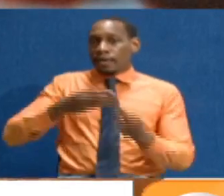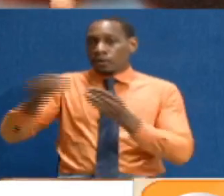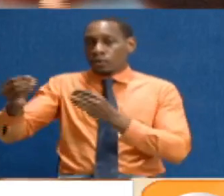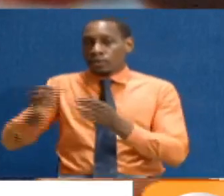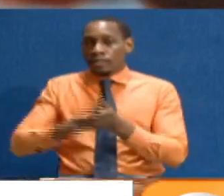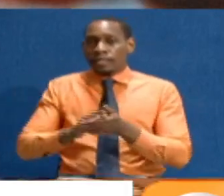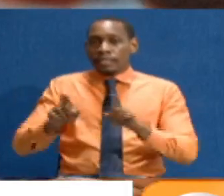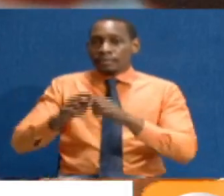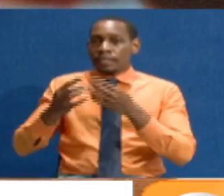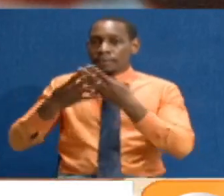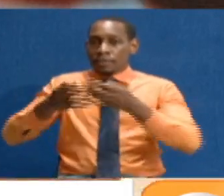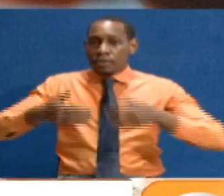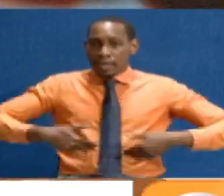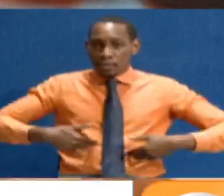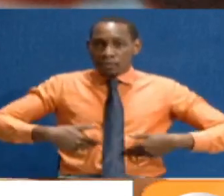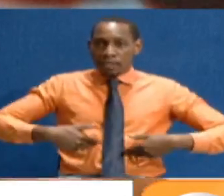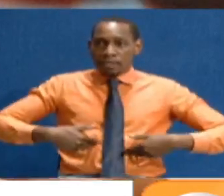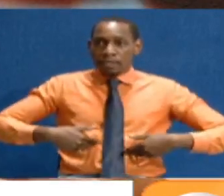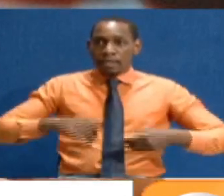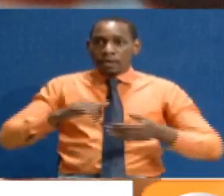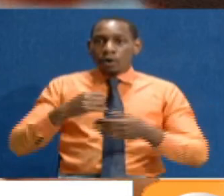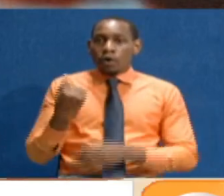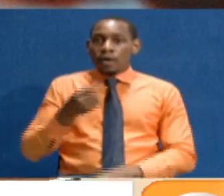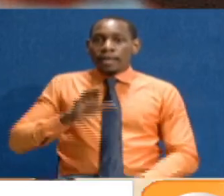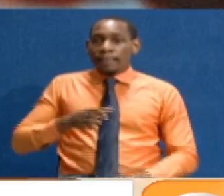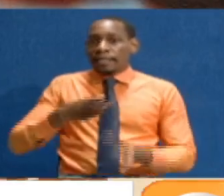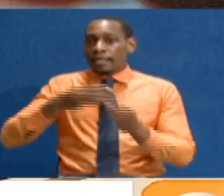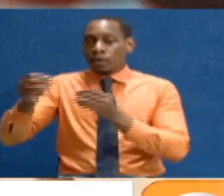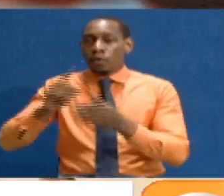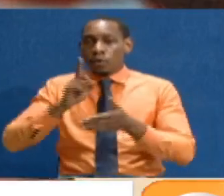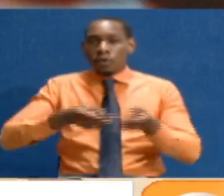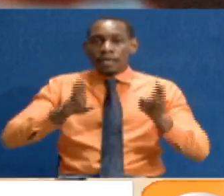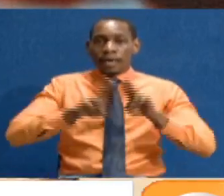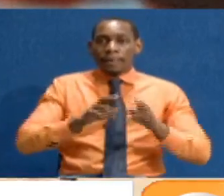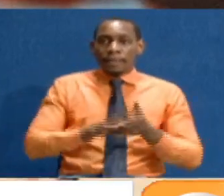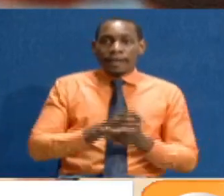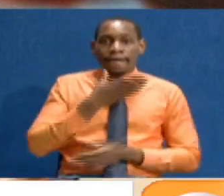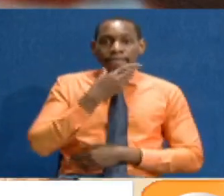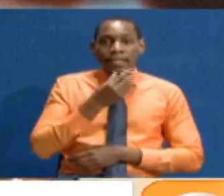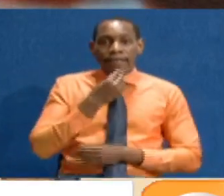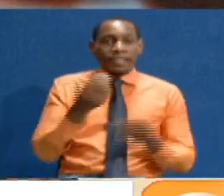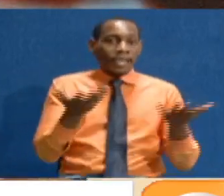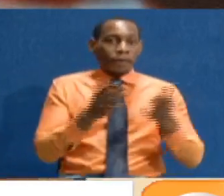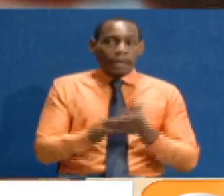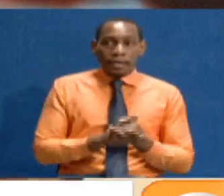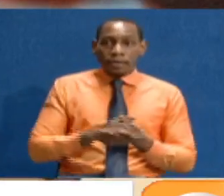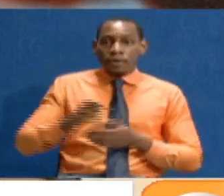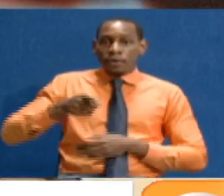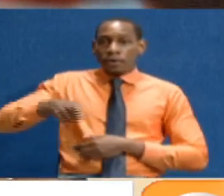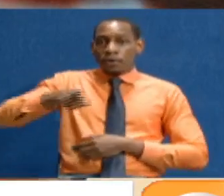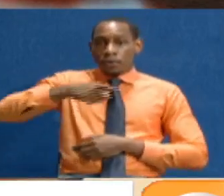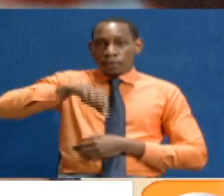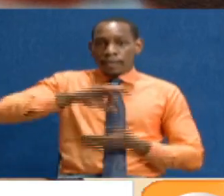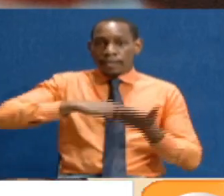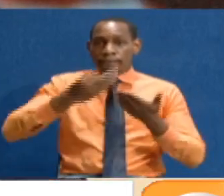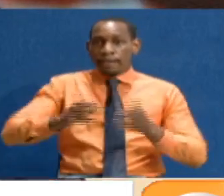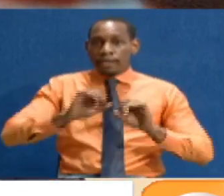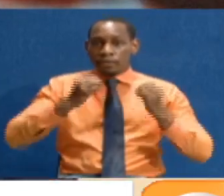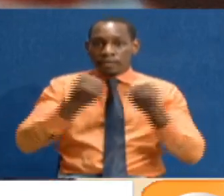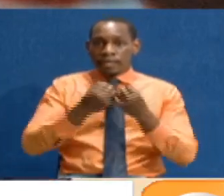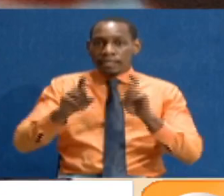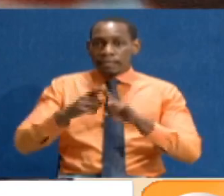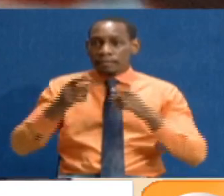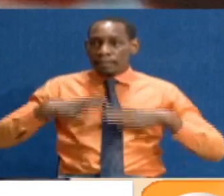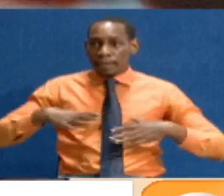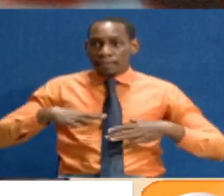You go to prison where the young people are there, only the mothers come there. What's happening to the dads? Where are we? We are failing this society, and we are the first to